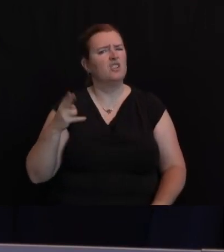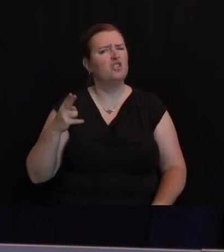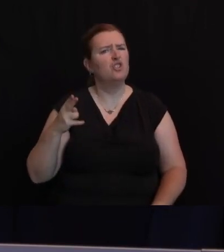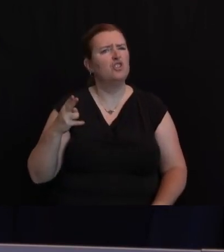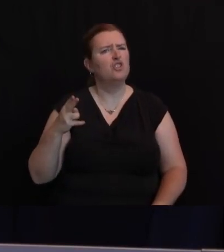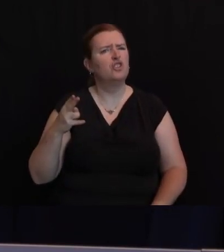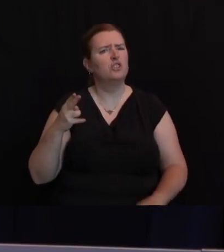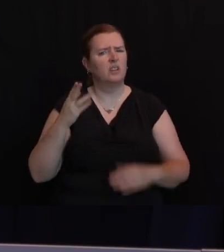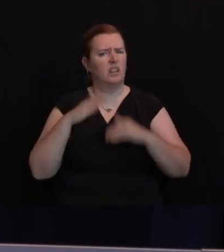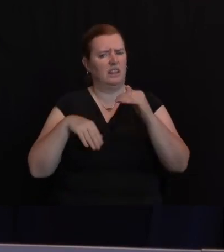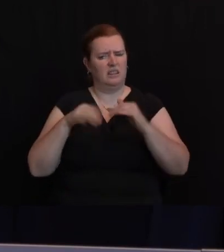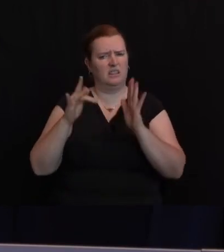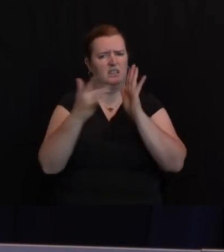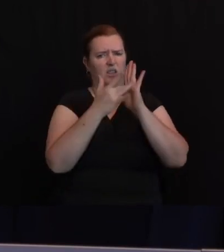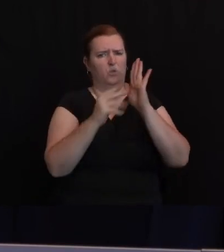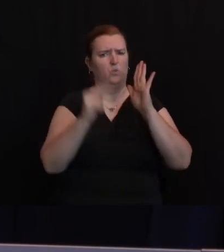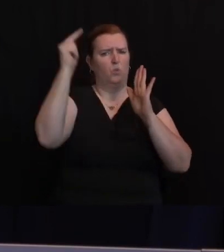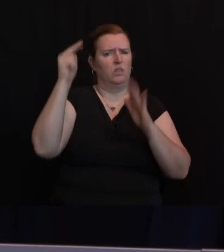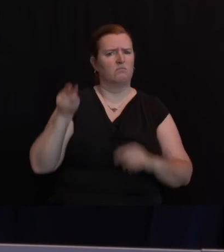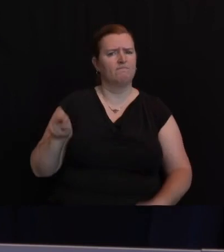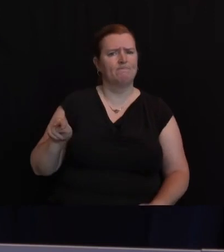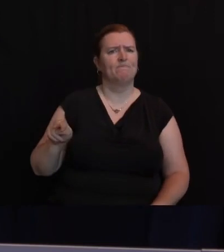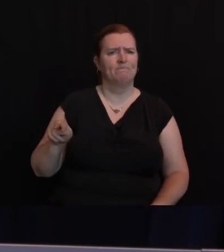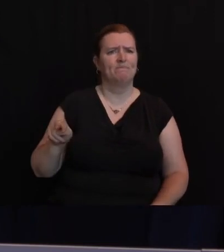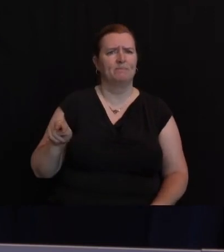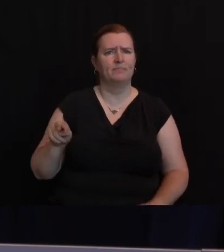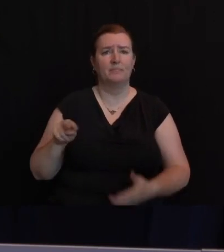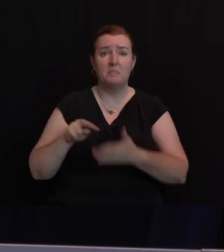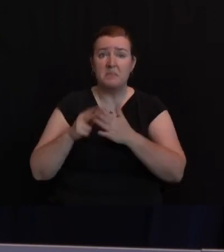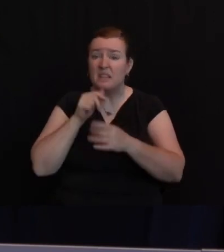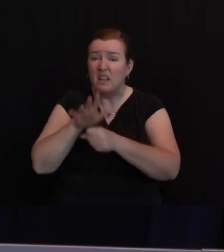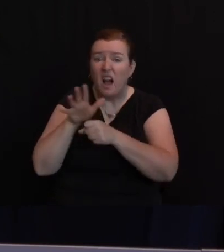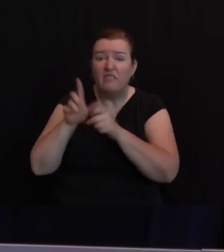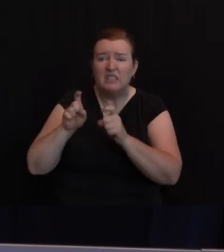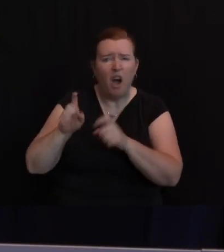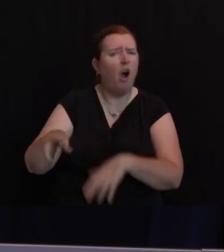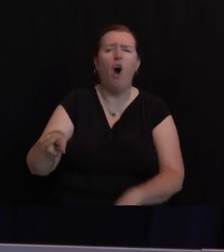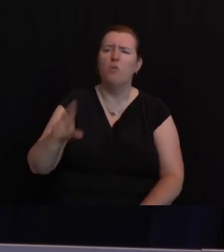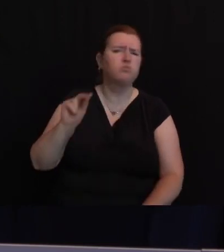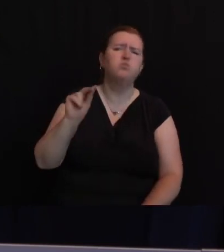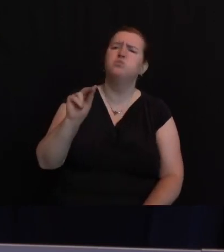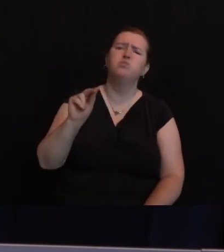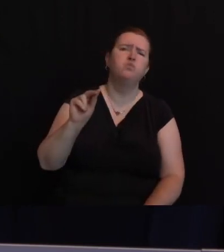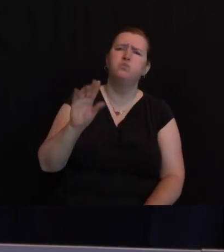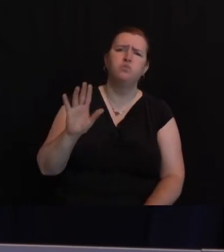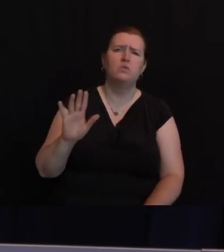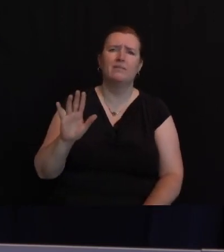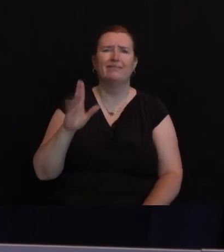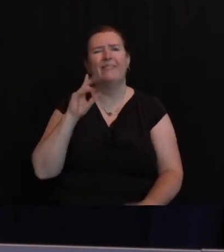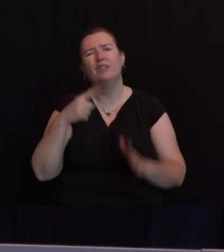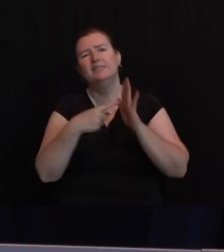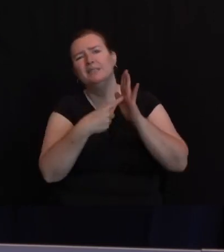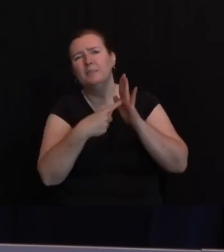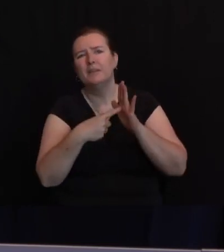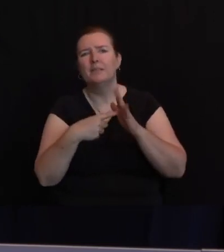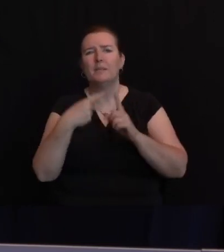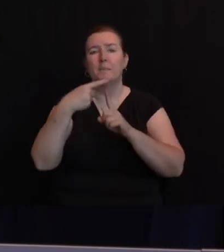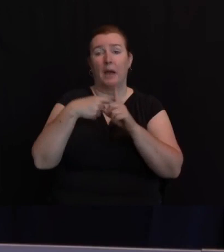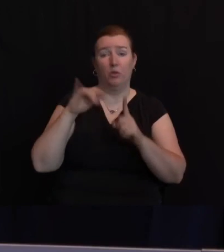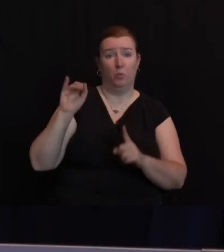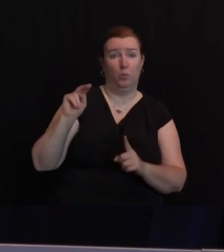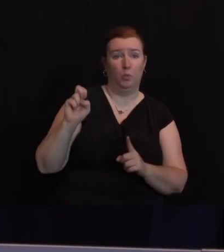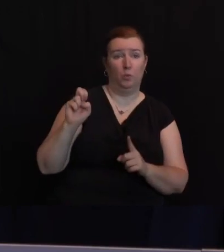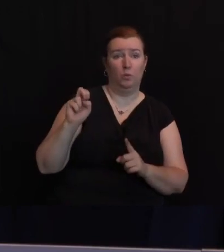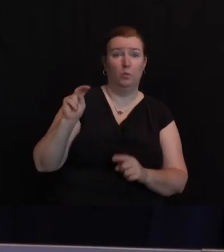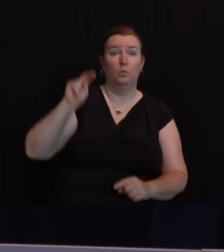region. That is not due to a lack of testing. For example, in the month of June, the northern